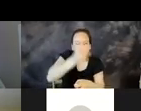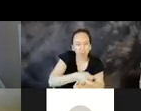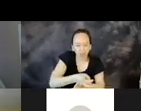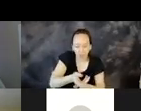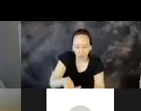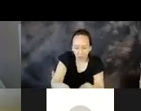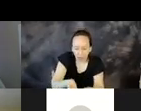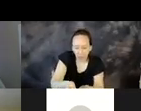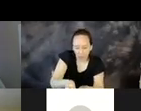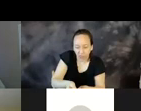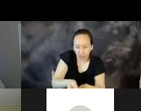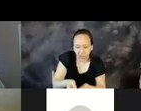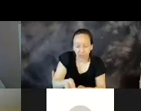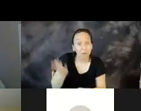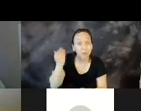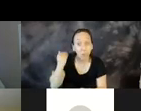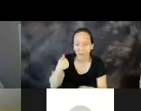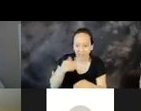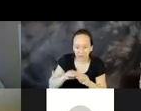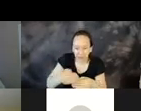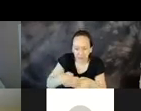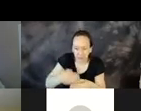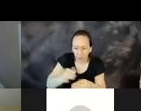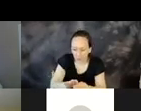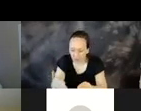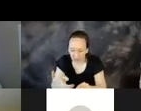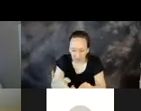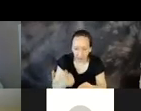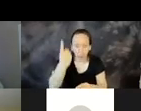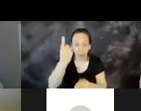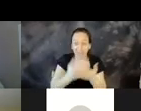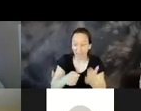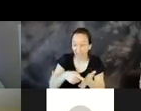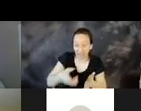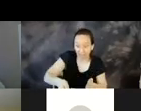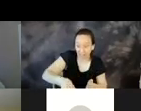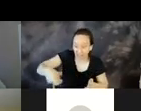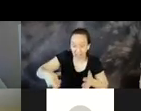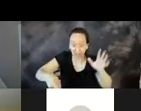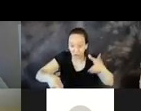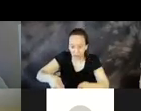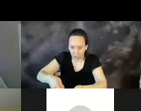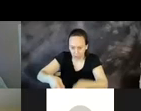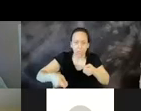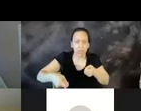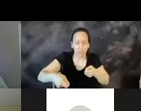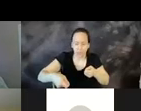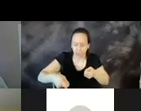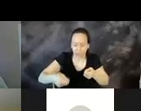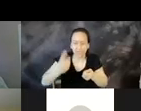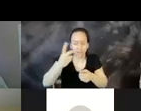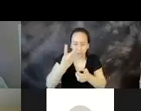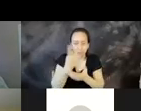design, users had to open a small door in an outward direction with one hand and then reach with the other hand into a very small opening to